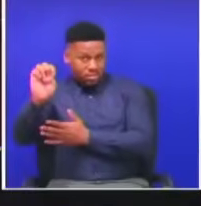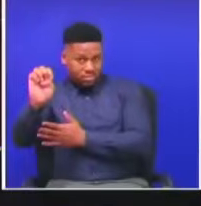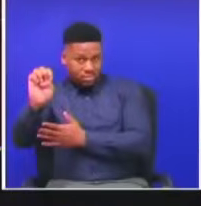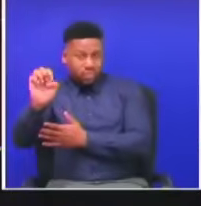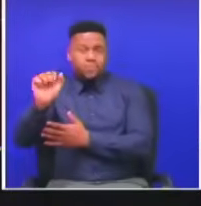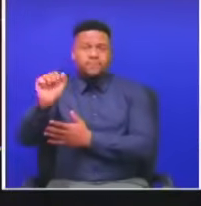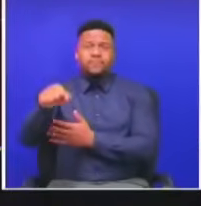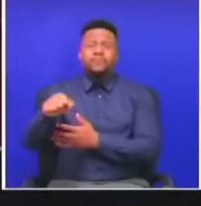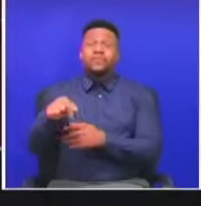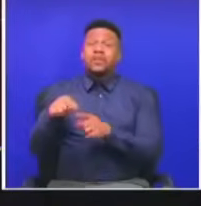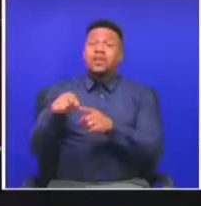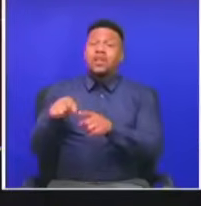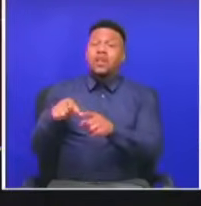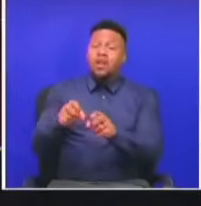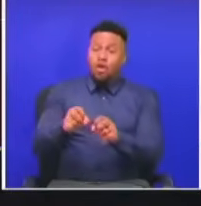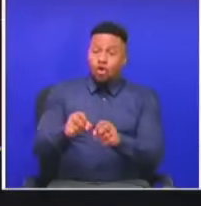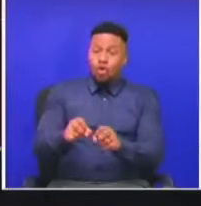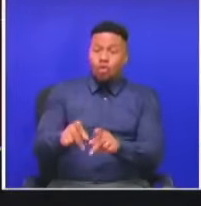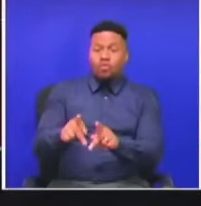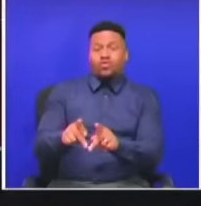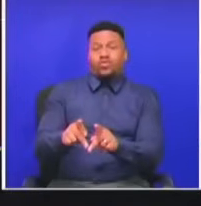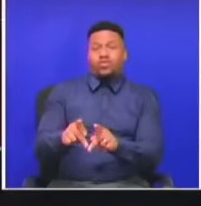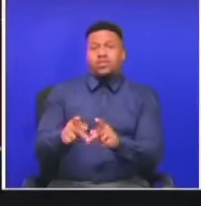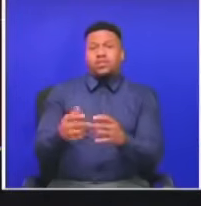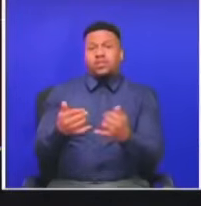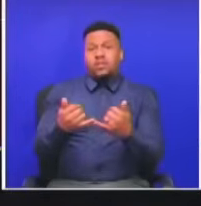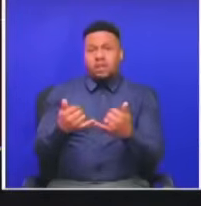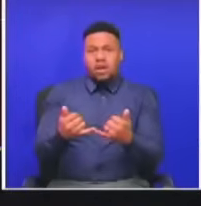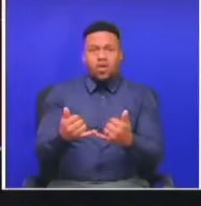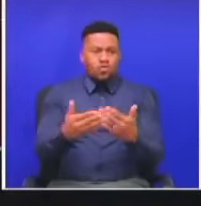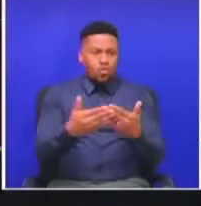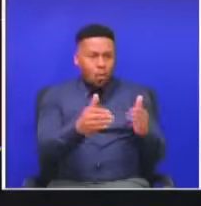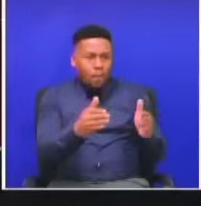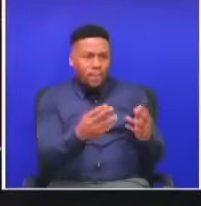opportunity to open up new markets, an